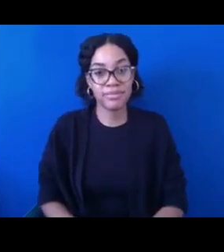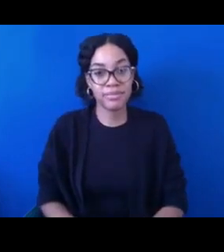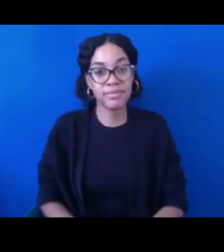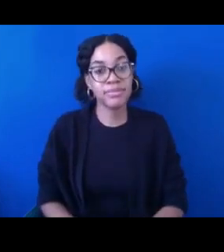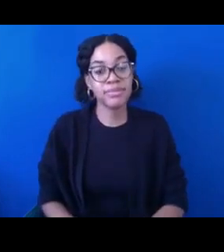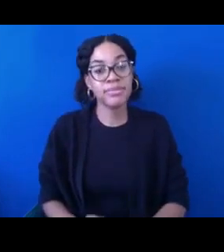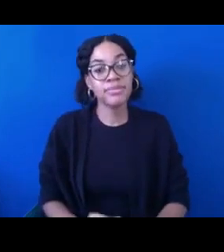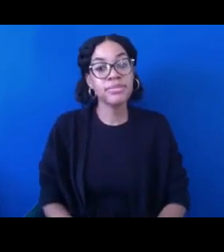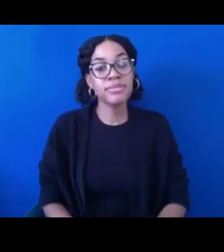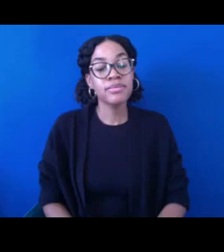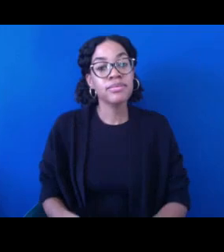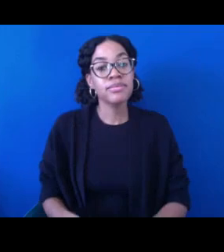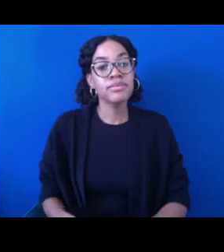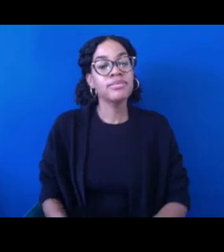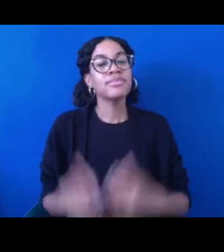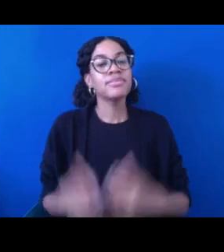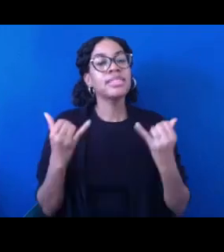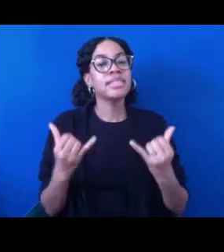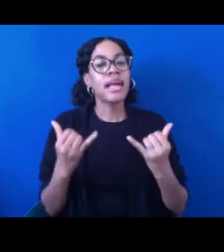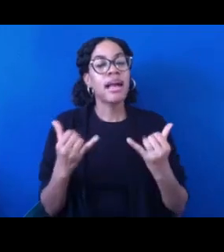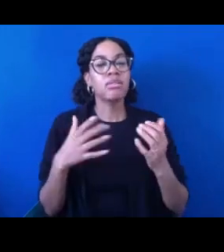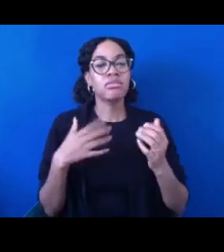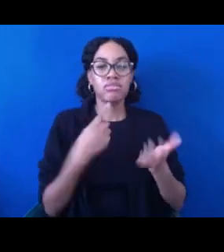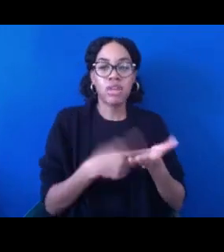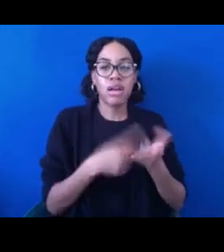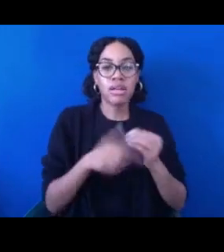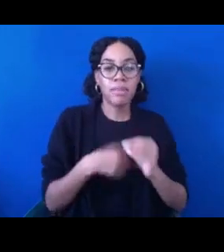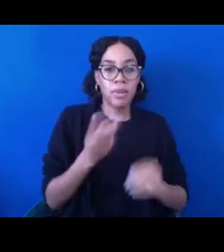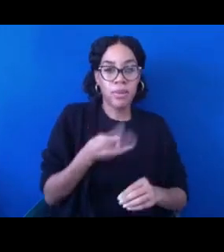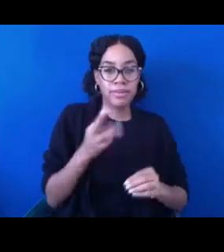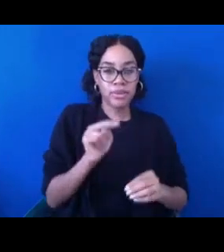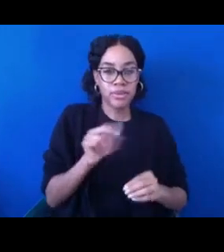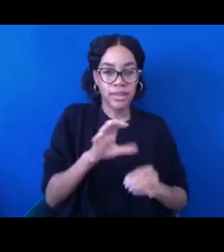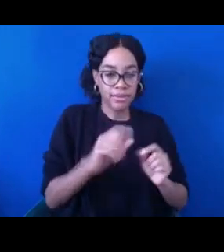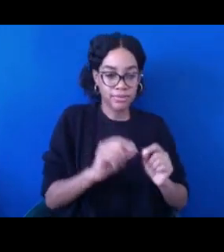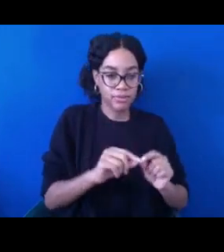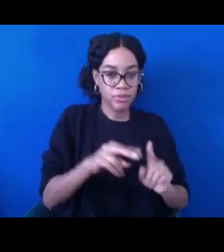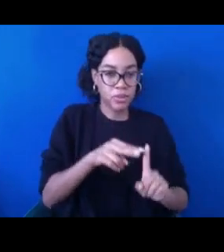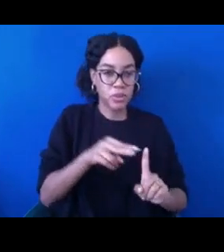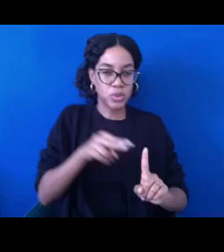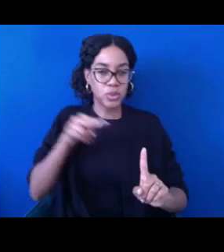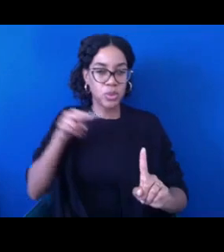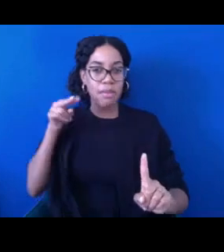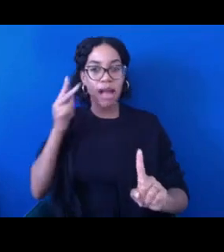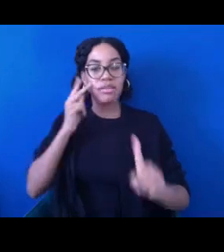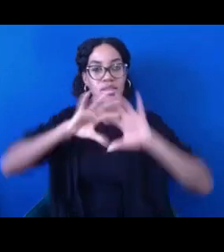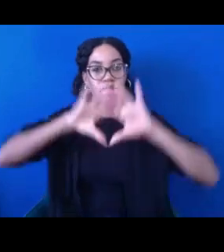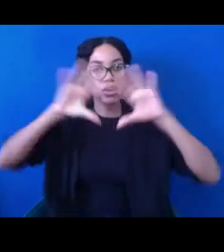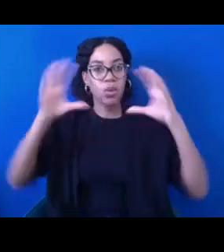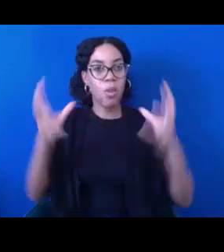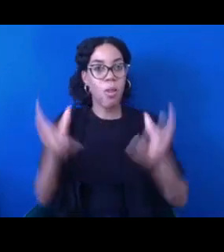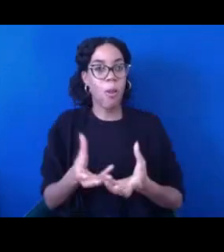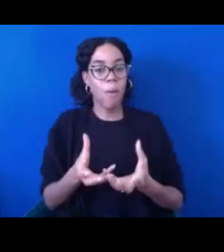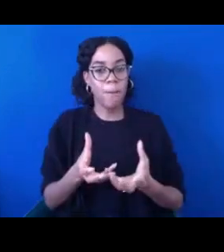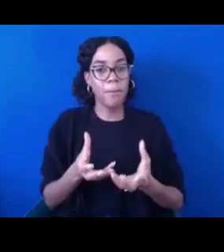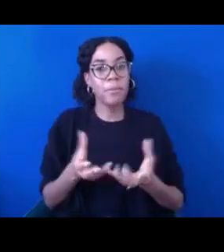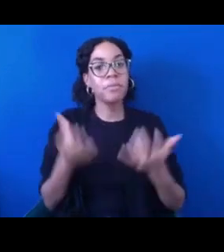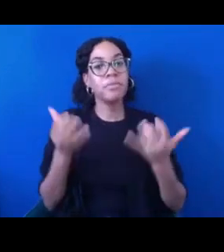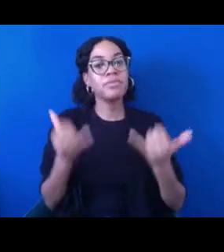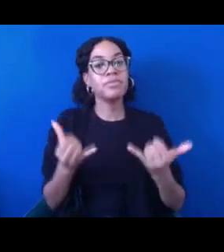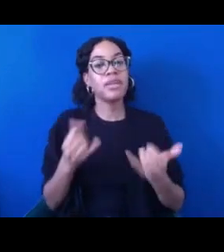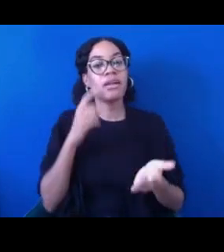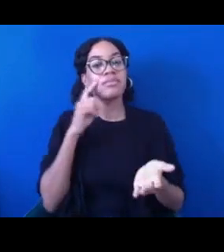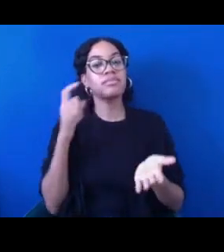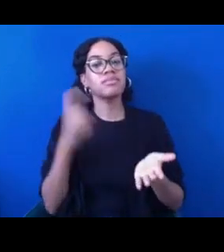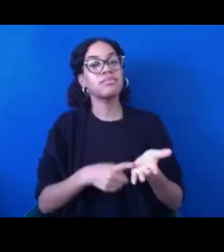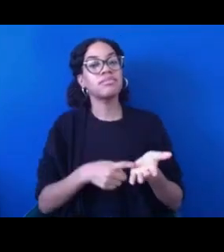about global patterns. If you want a fancy term to this, we call these atmospheric teleconnections.